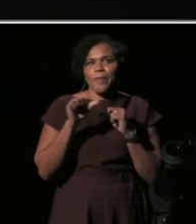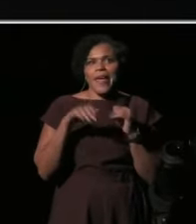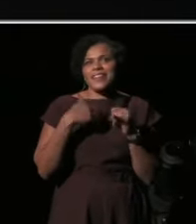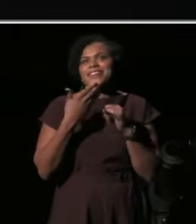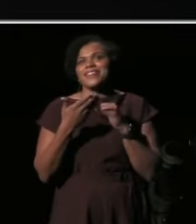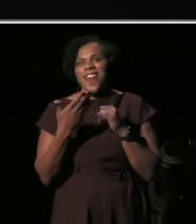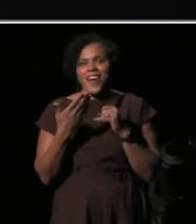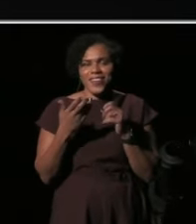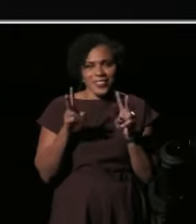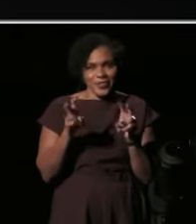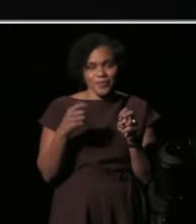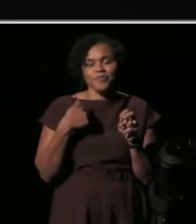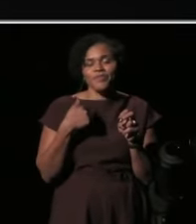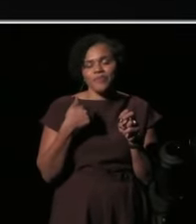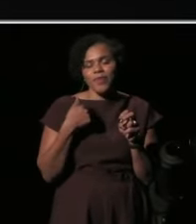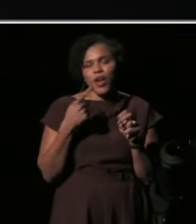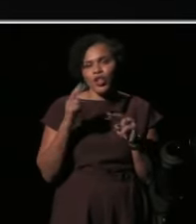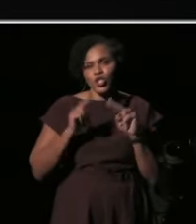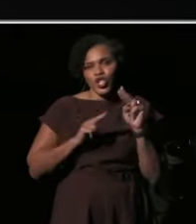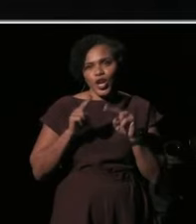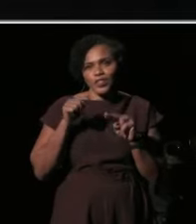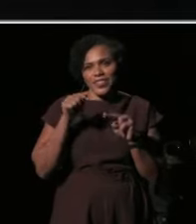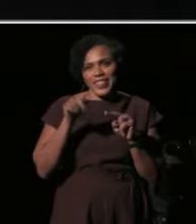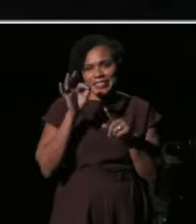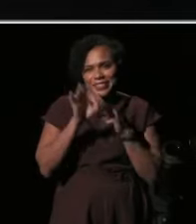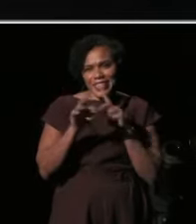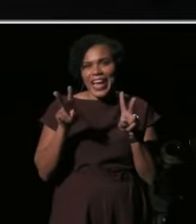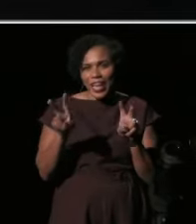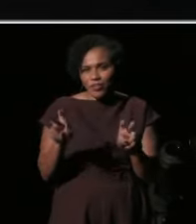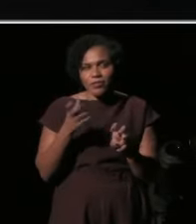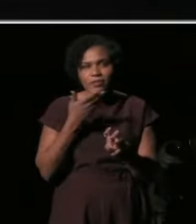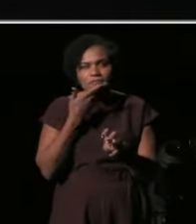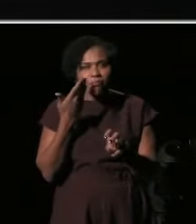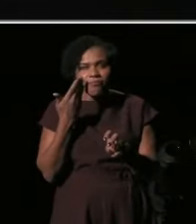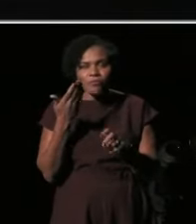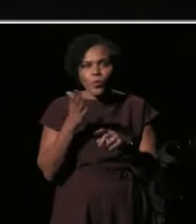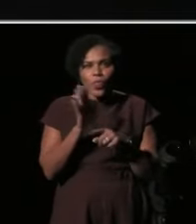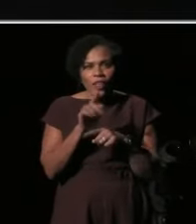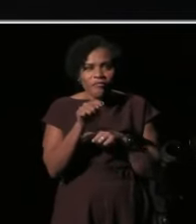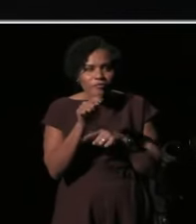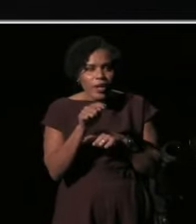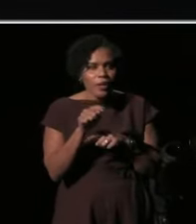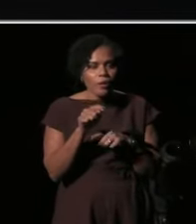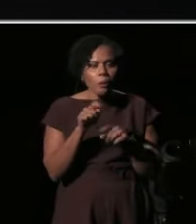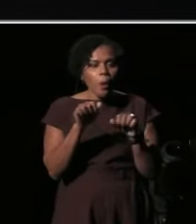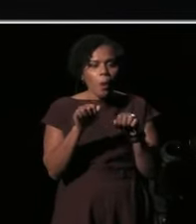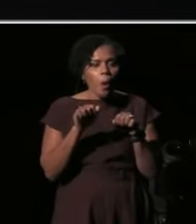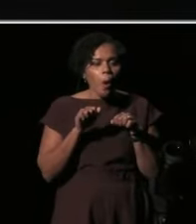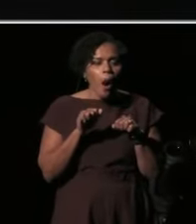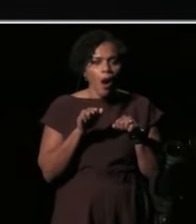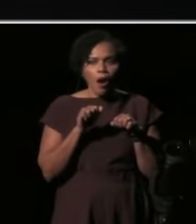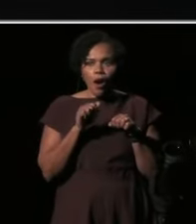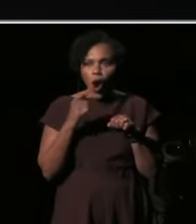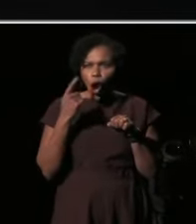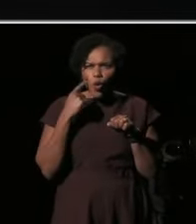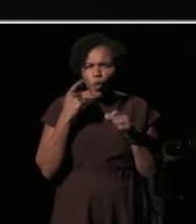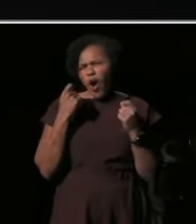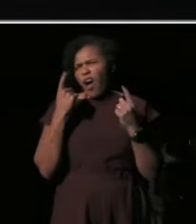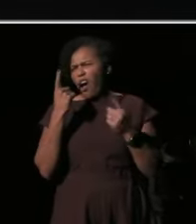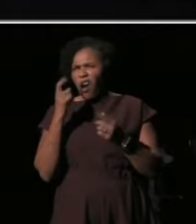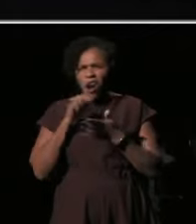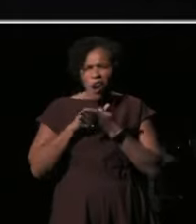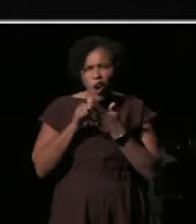Now, I was a judge in this category, and it's always lovely when a film gives you an insight into a world you thought you understood, and then you